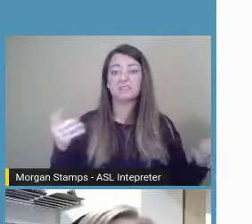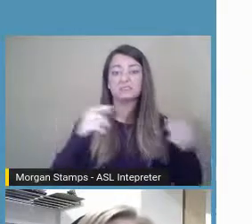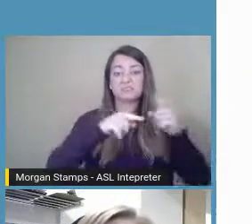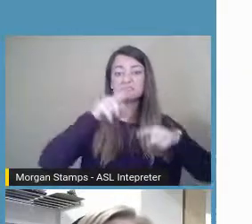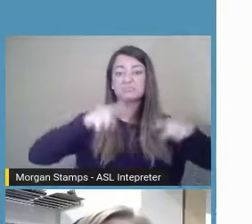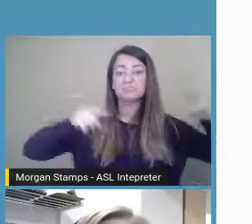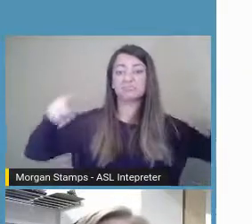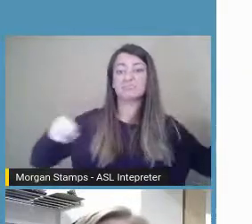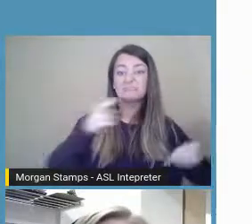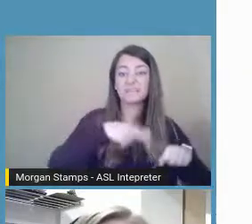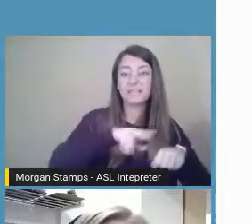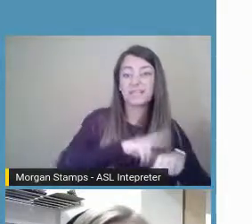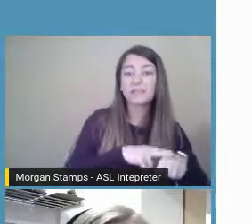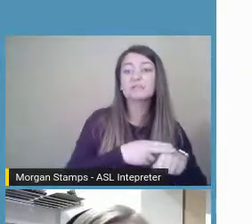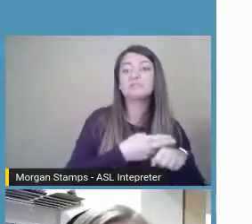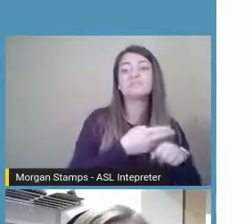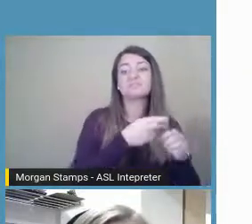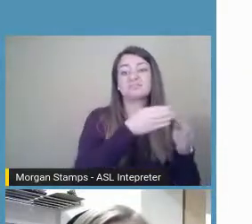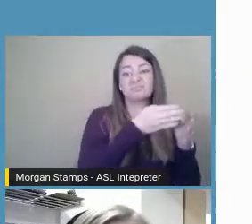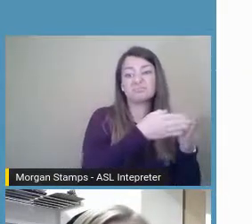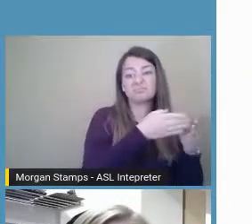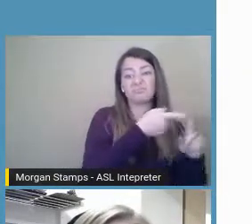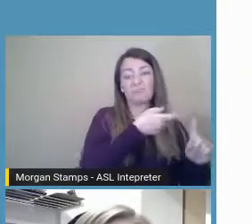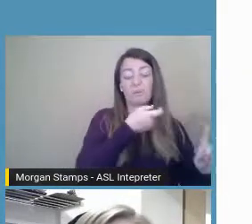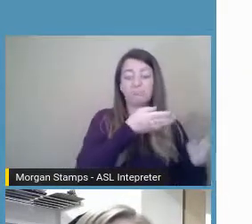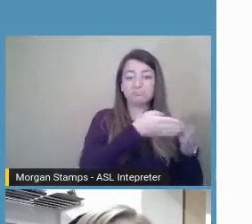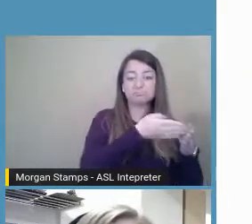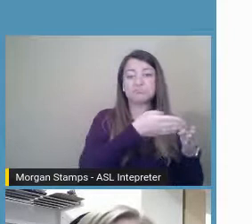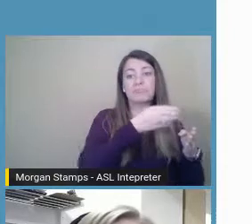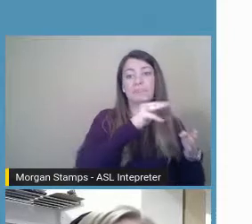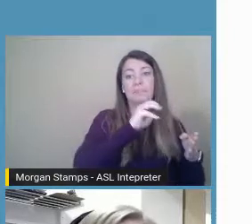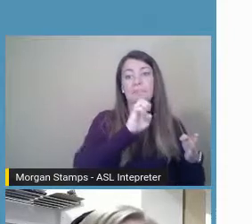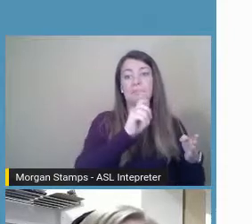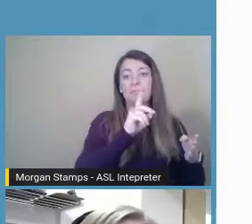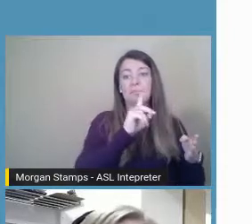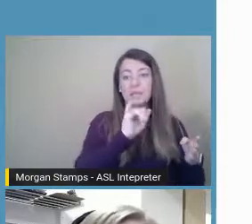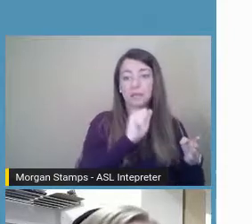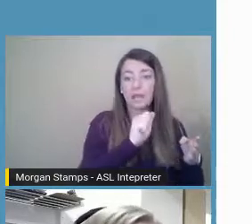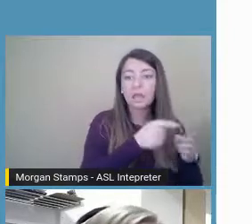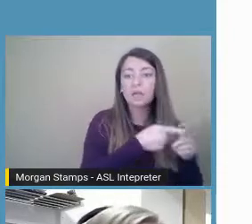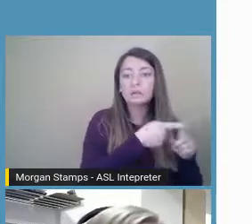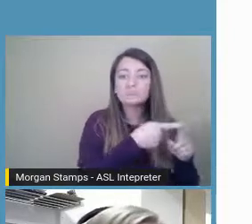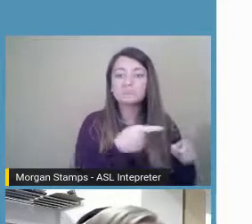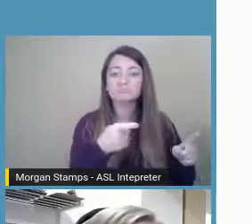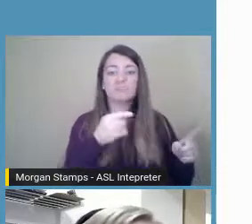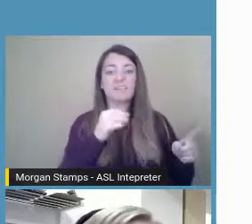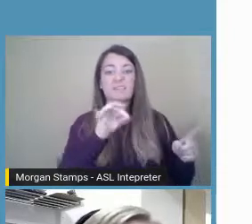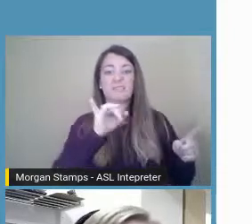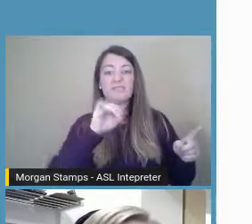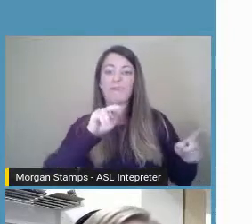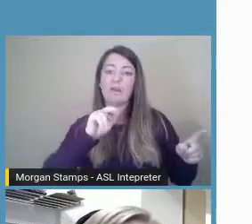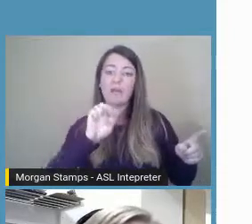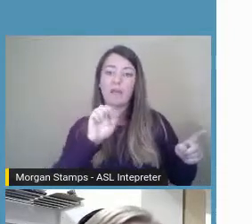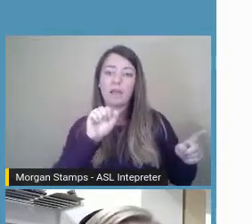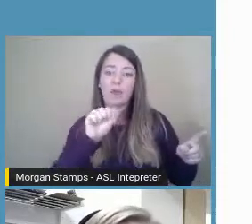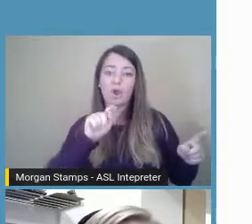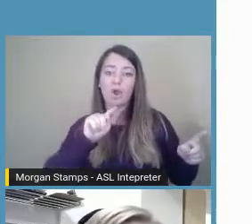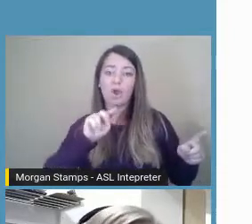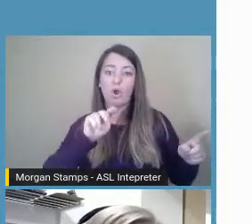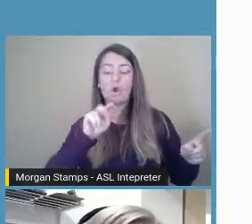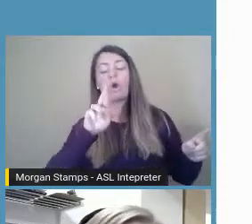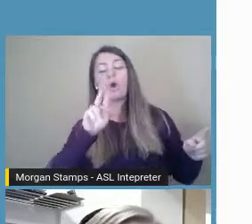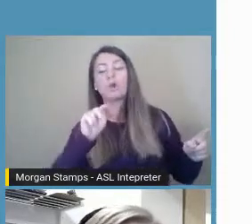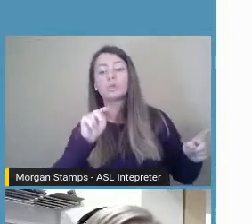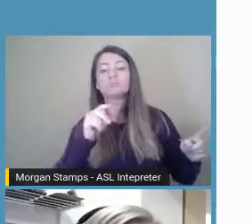Today, I'll be talking about our Third Thursday program. After reopening our new museum facility, we began establishing a